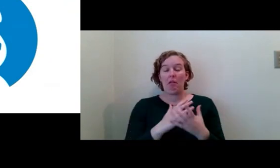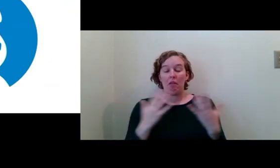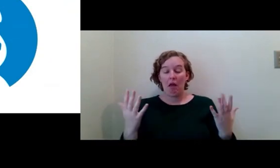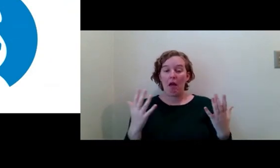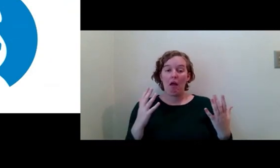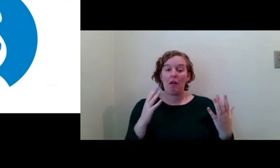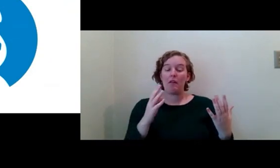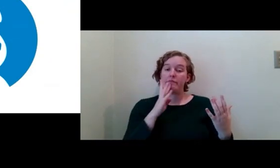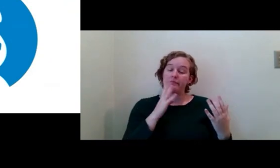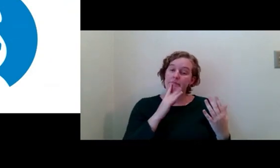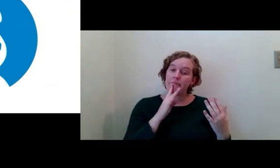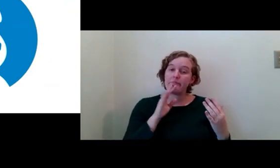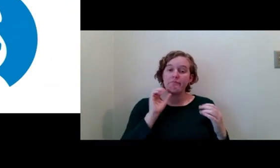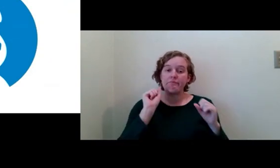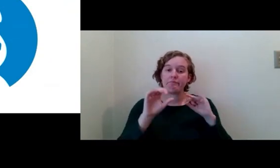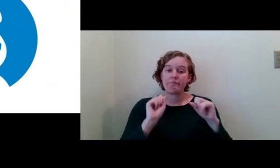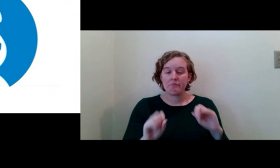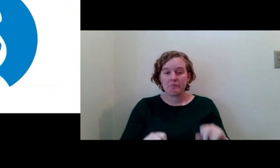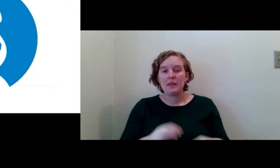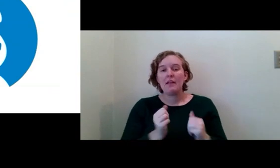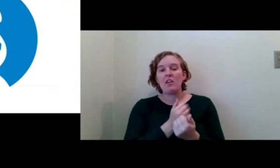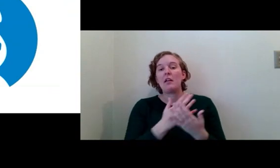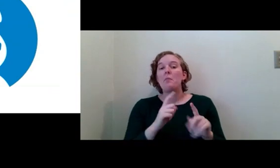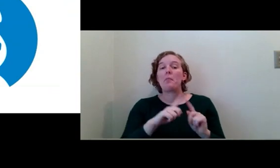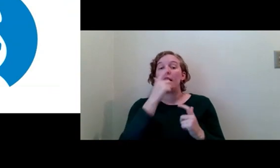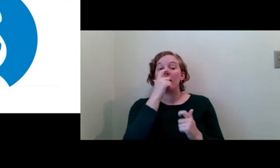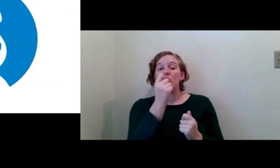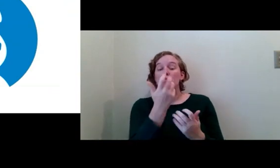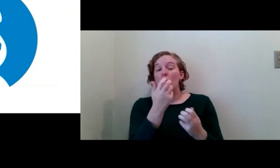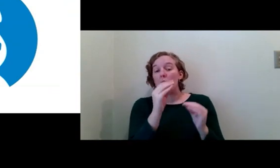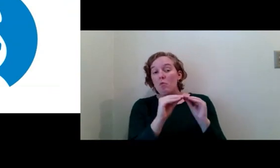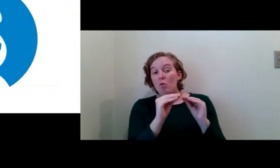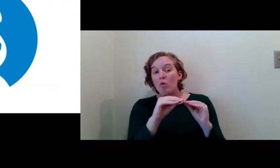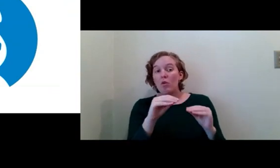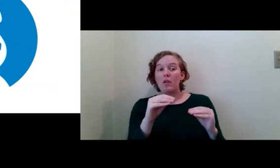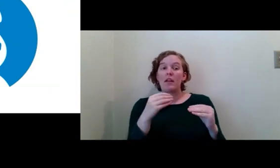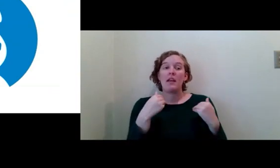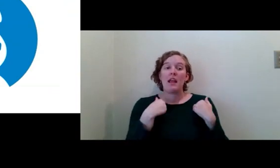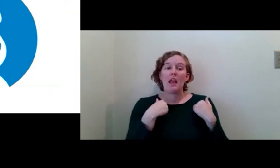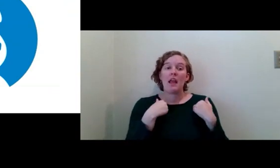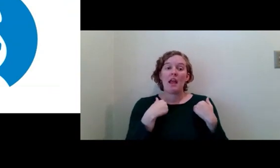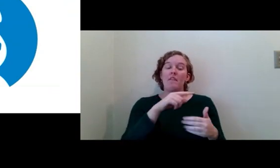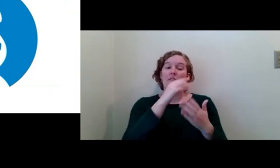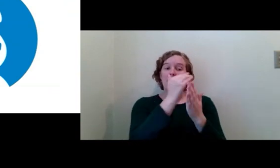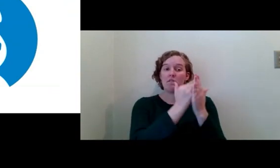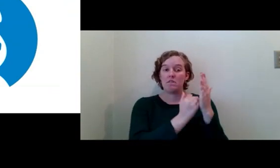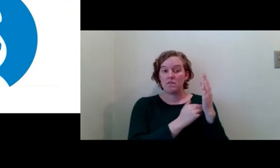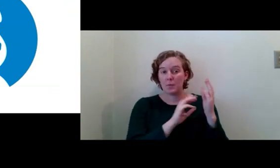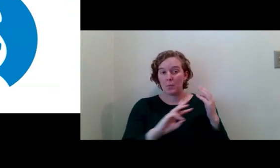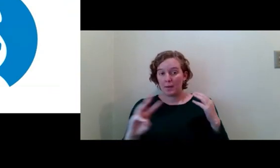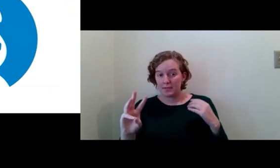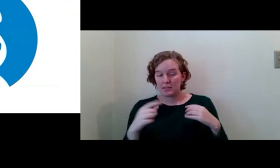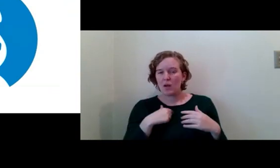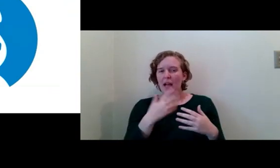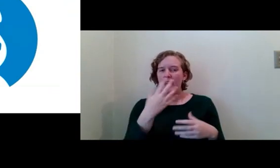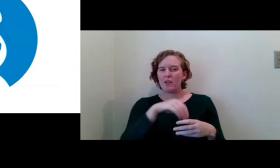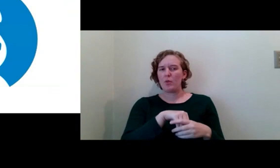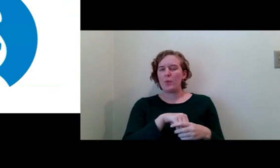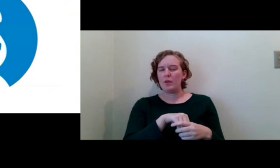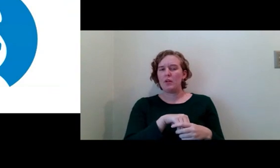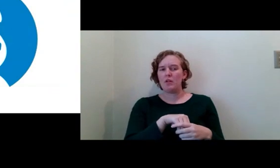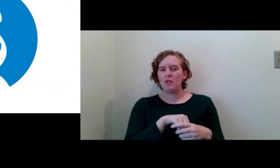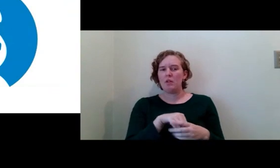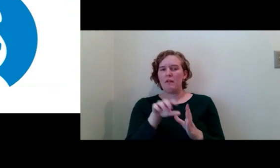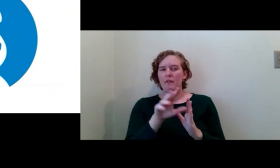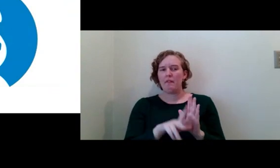if you're interested in any of that stuff, there's the Quorum programming language is at quorumlanguage.com. I included on here a